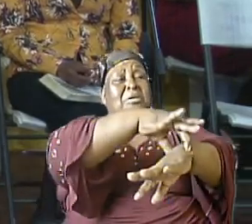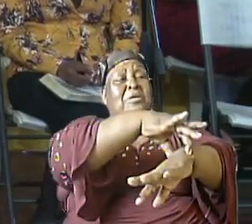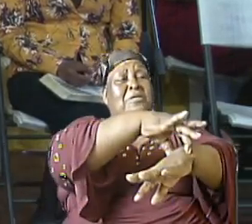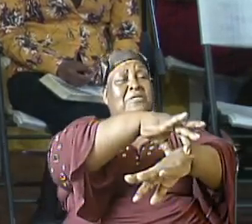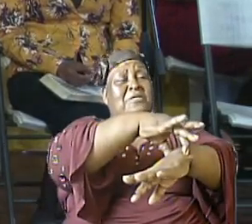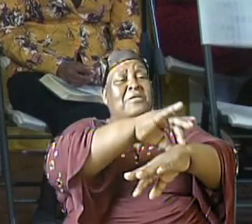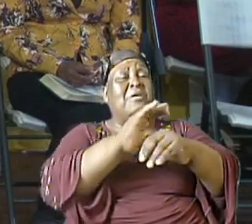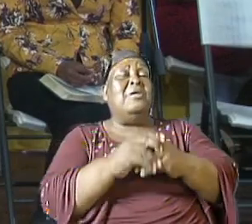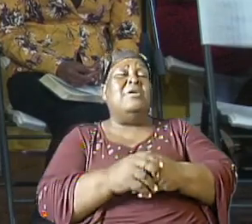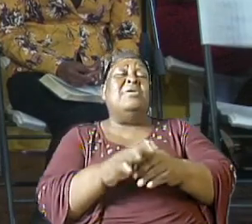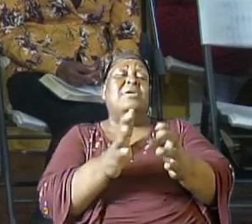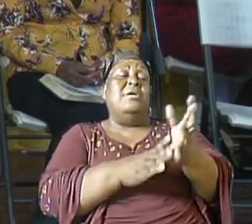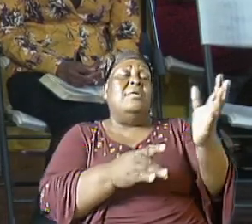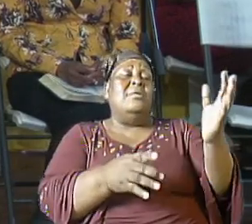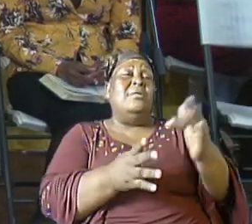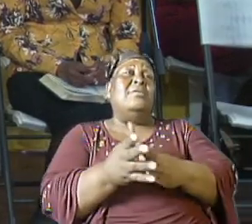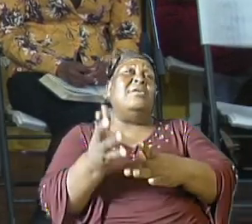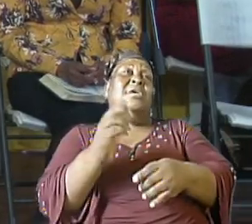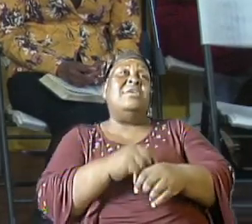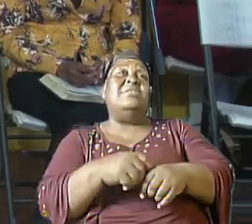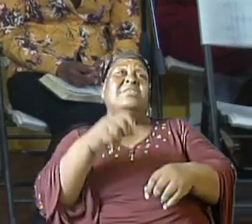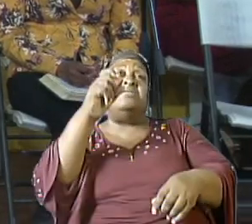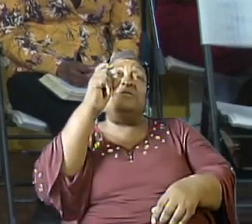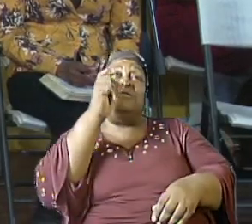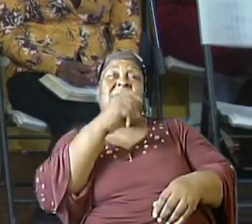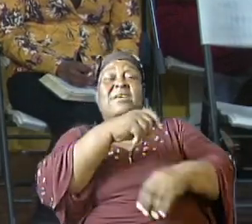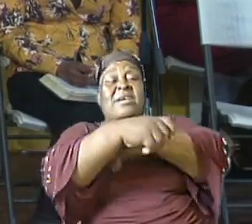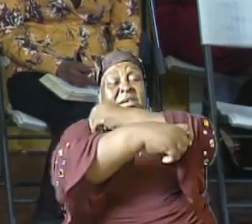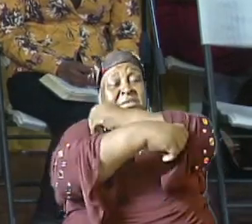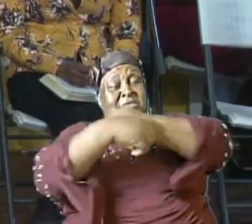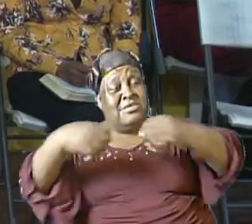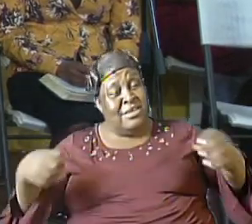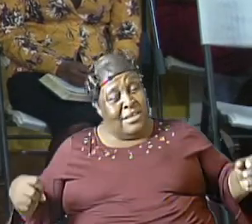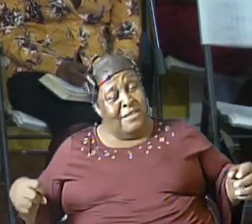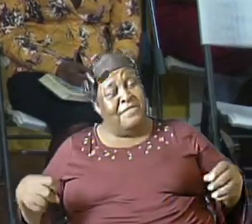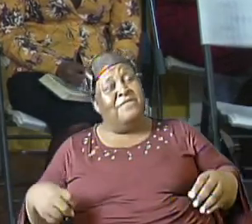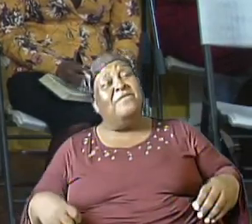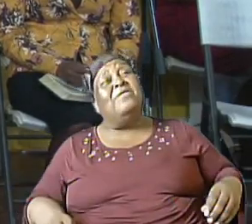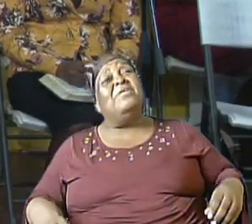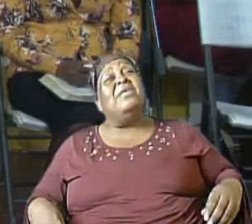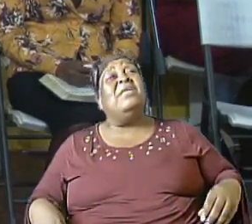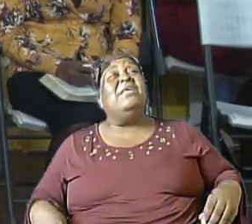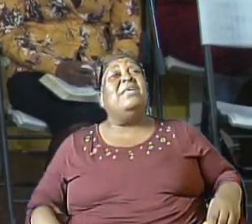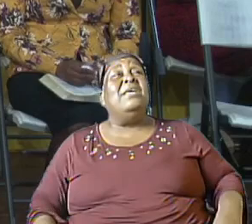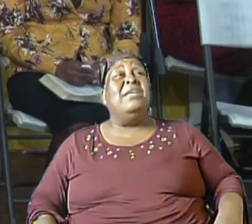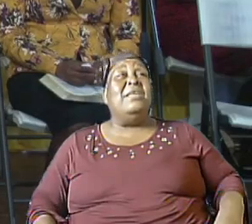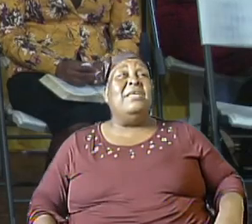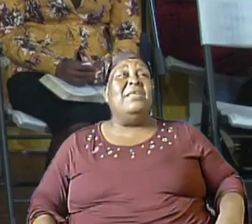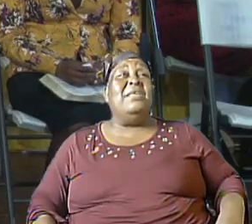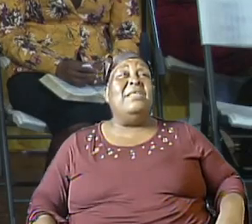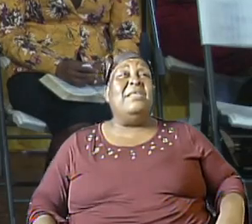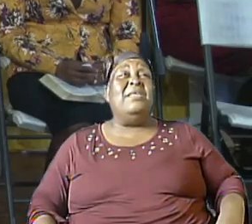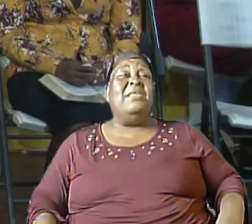Hallelujah. So the bandula man and the thief and the murders and the robbers, those are